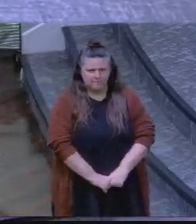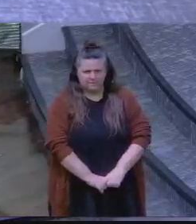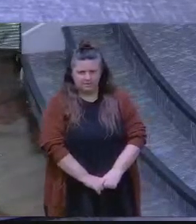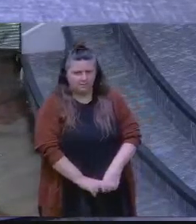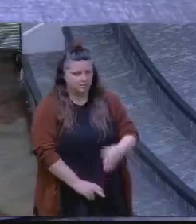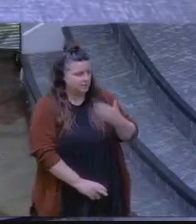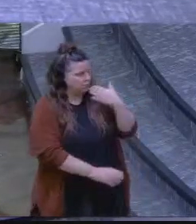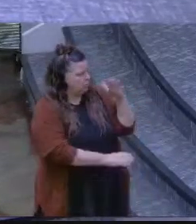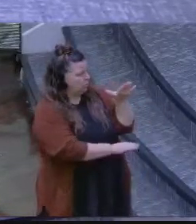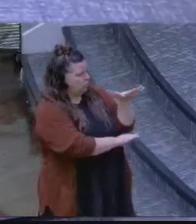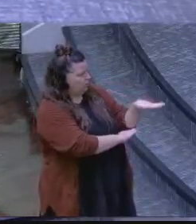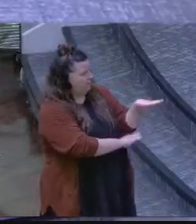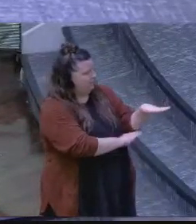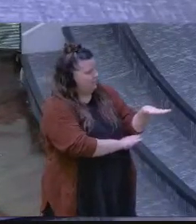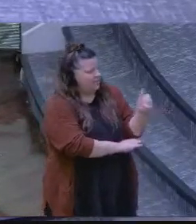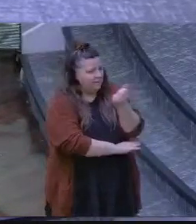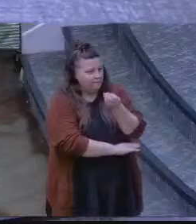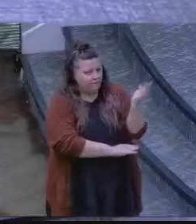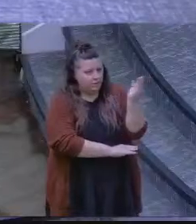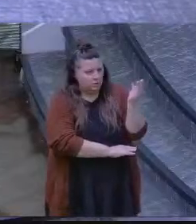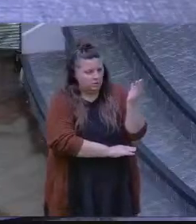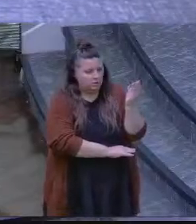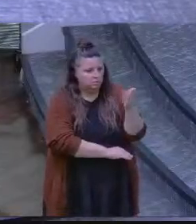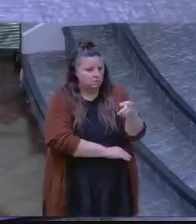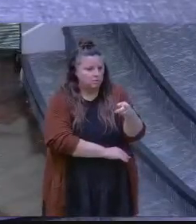Good evening. Just a few brief updates.